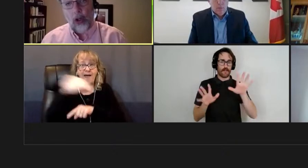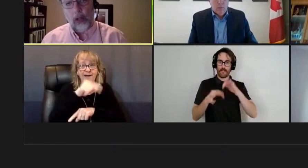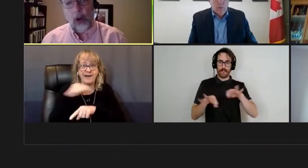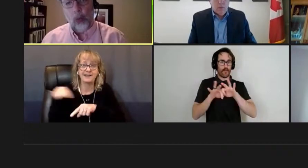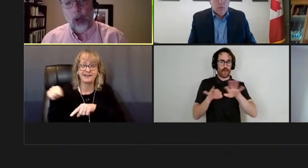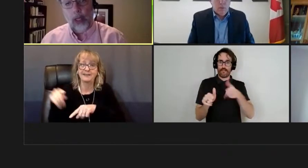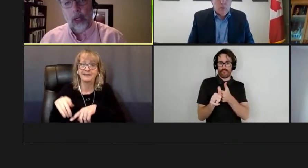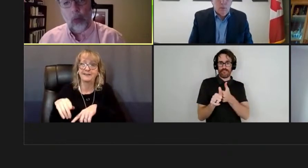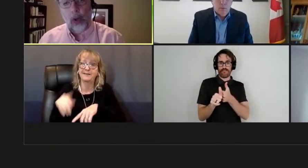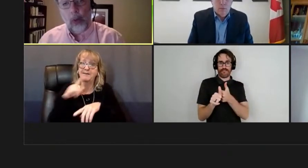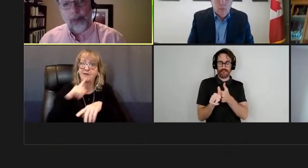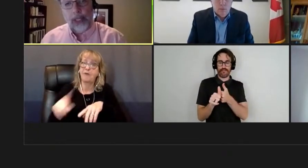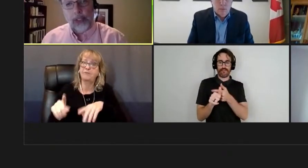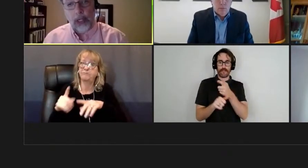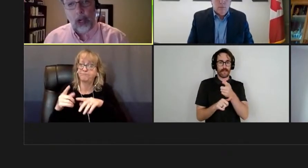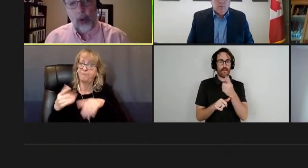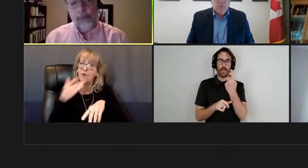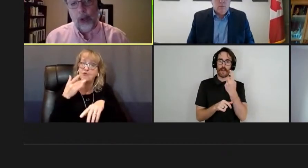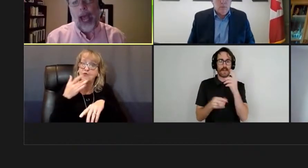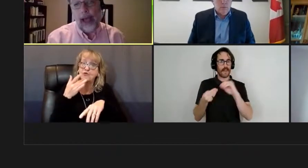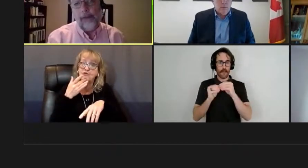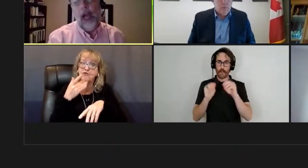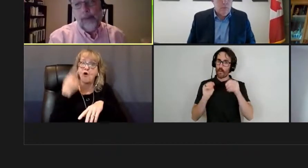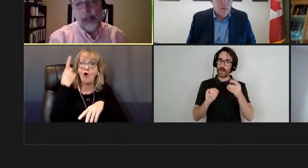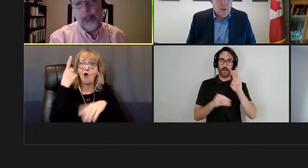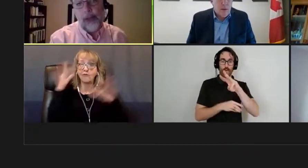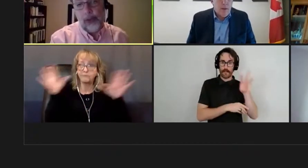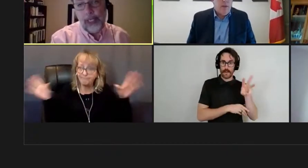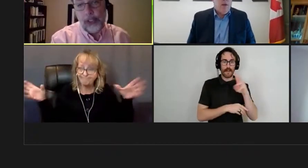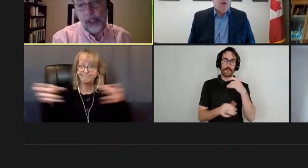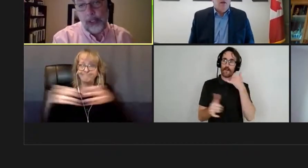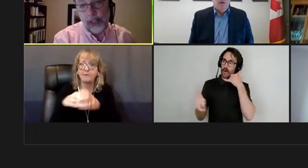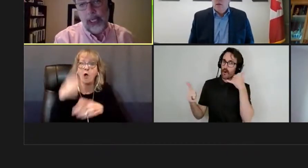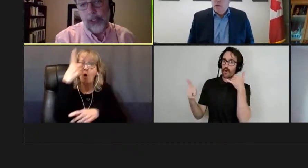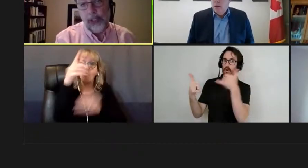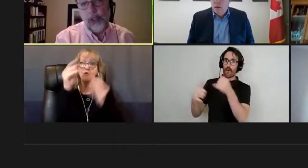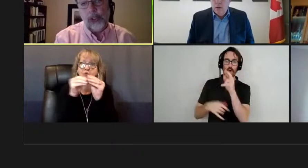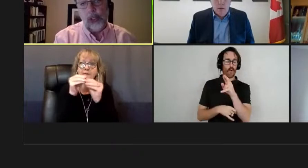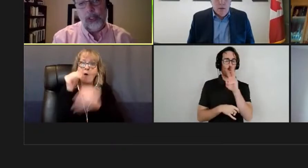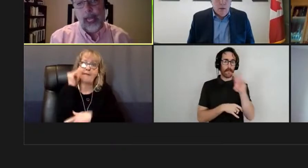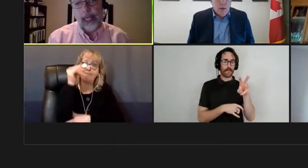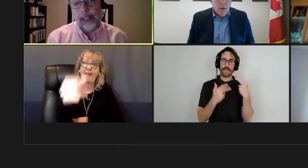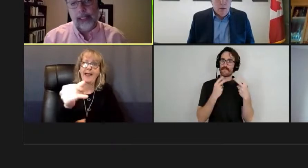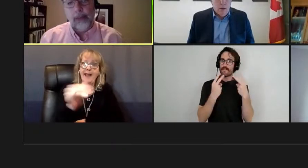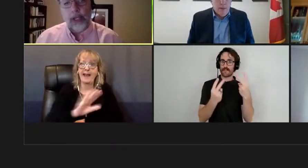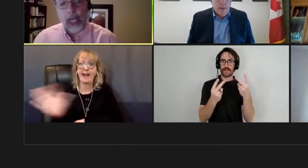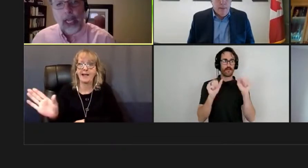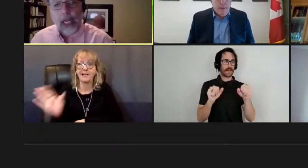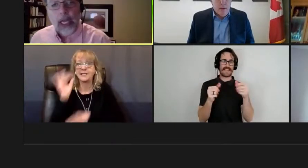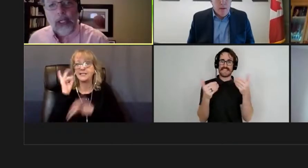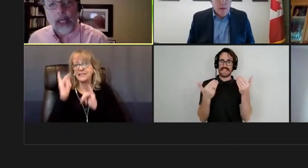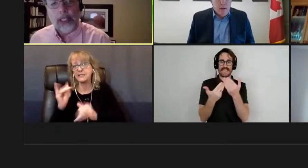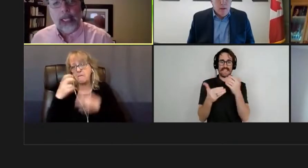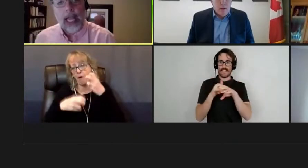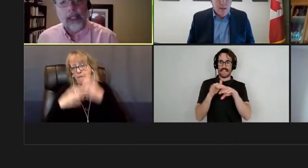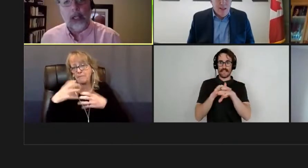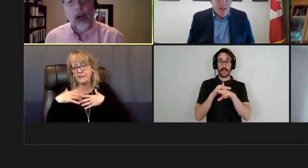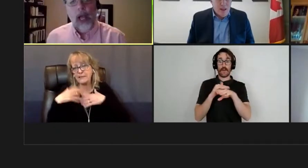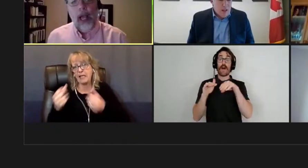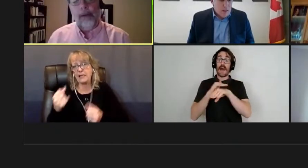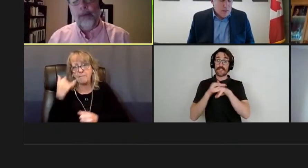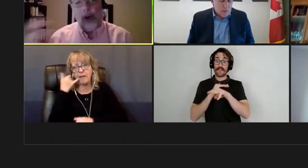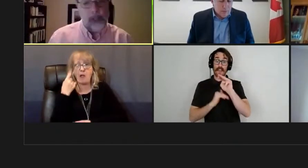call or one website to go if you have mental health or addictions issues. So it's accessmha.ca.